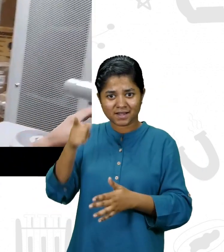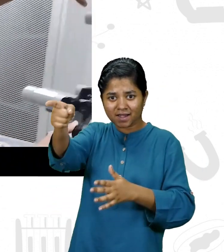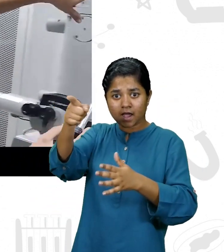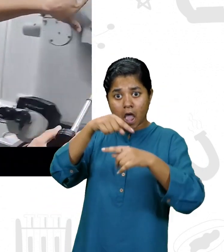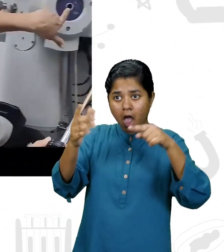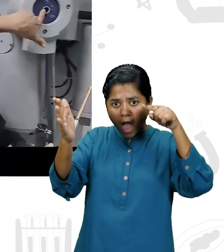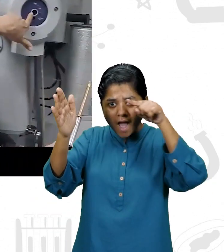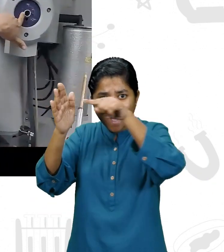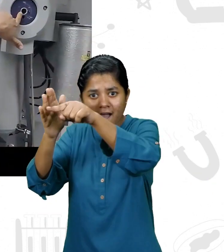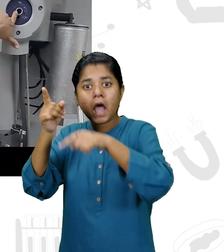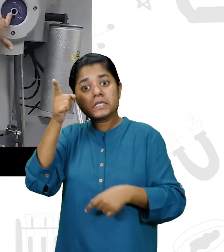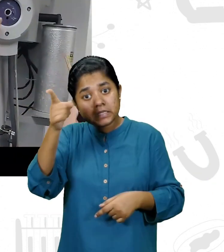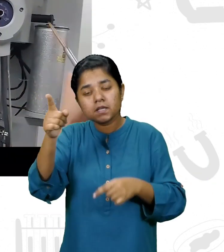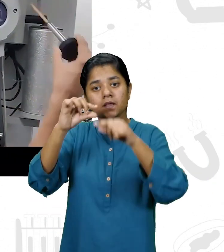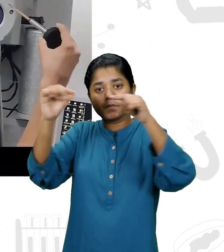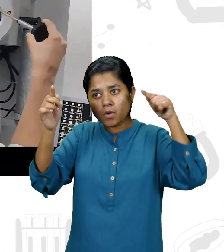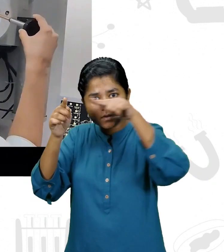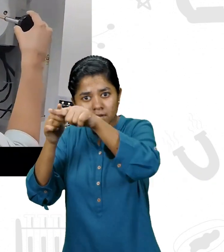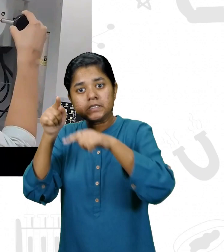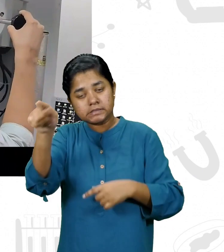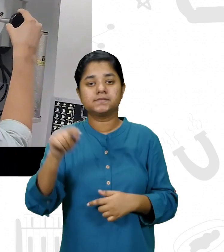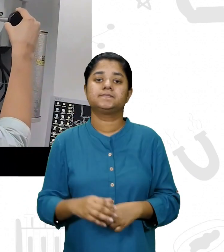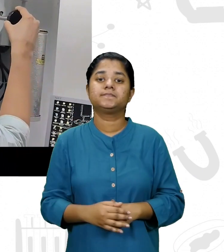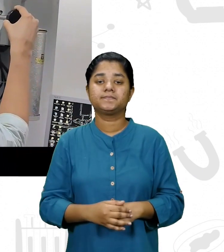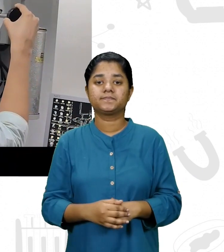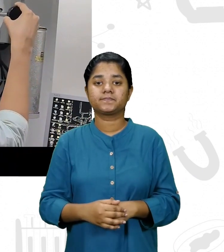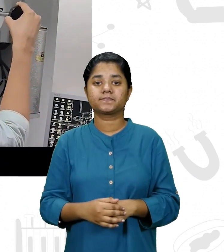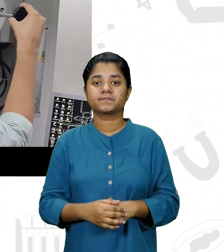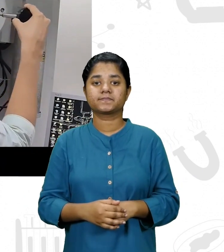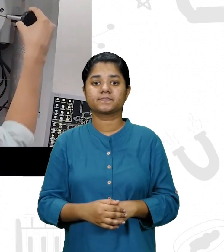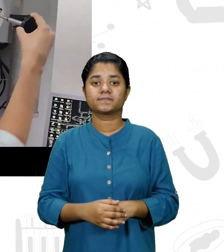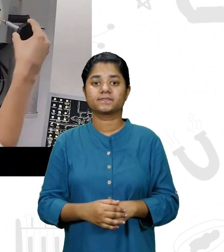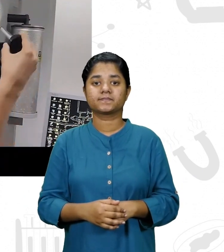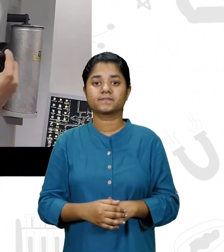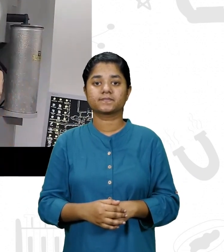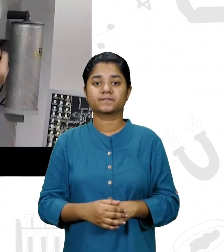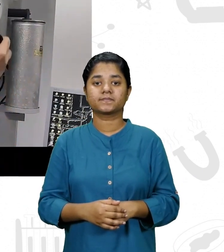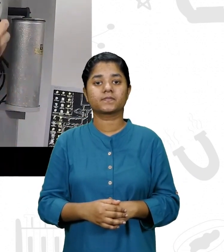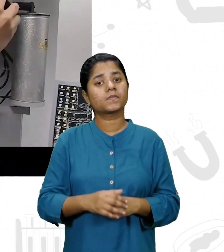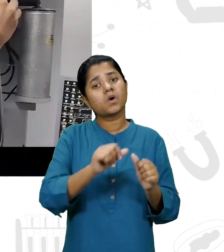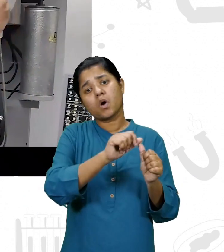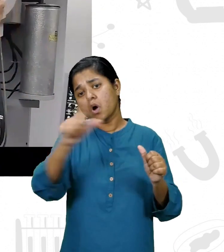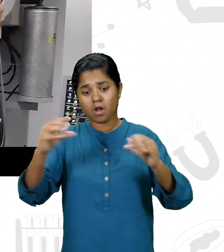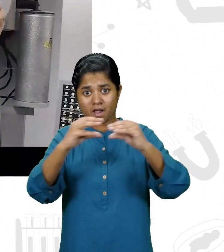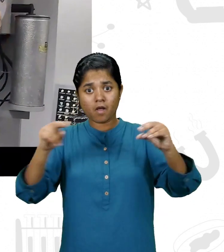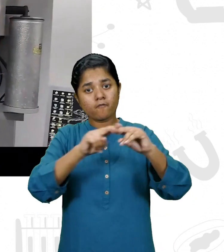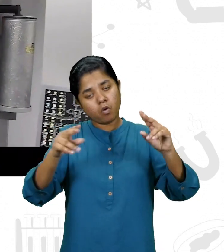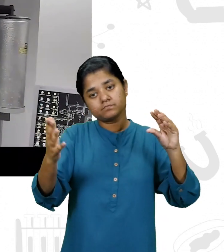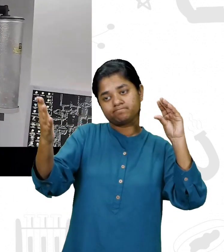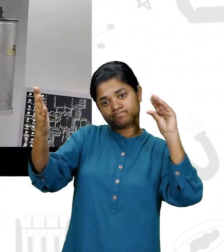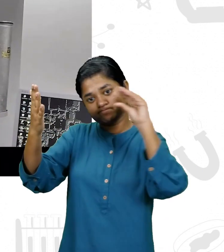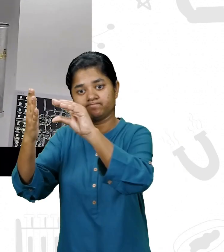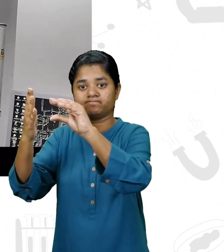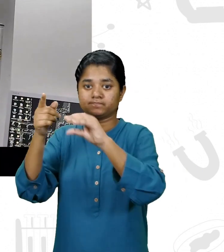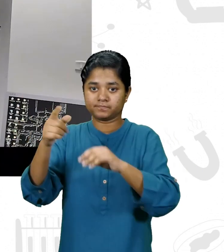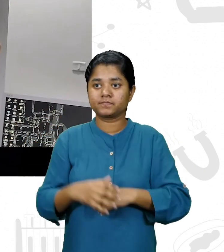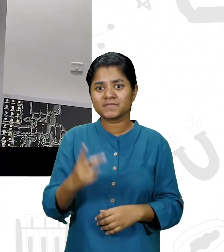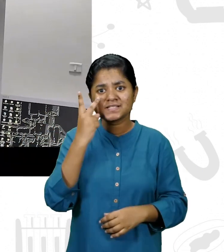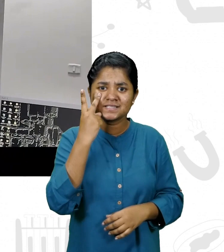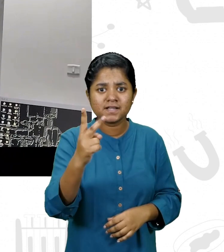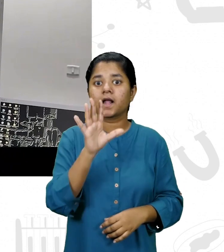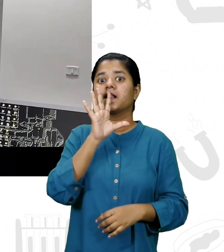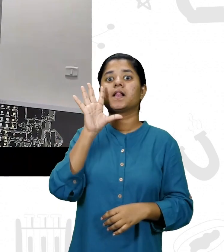this place, and this goes all the way down into this, and what you can actually see